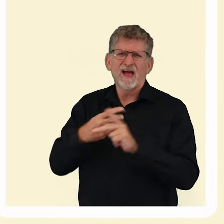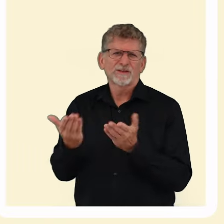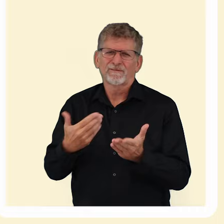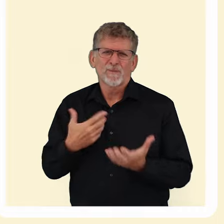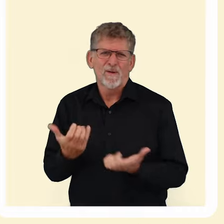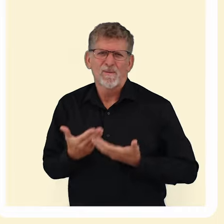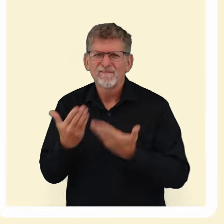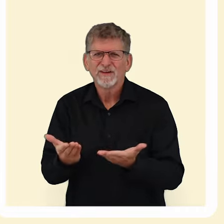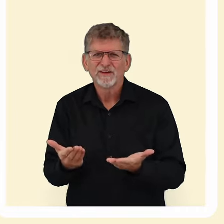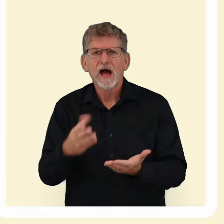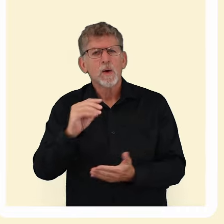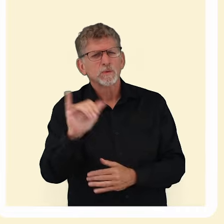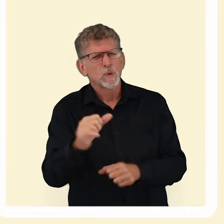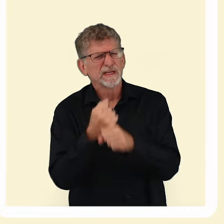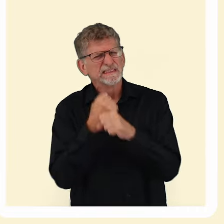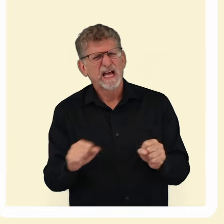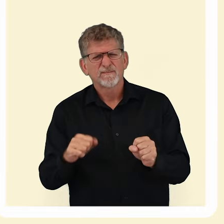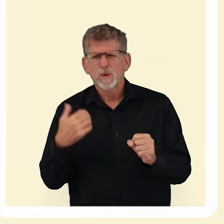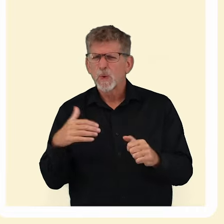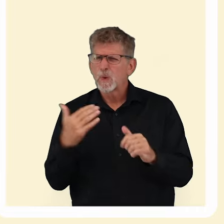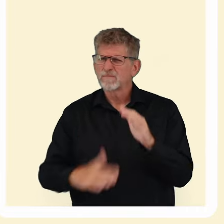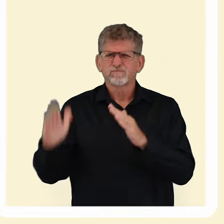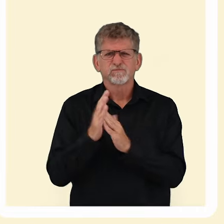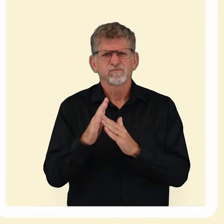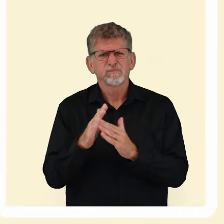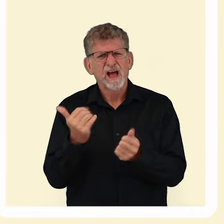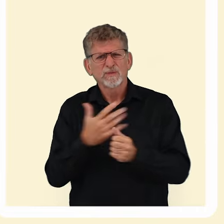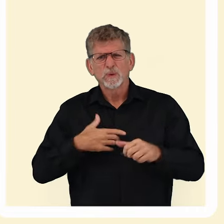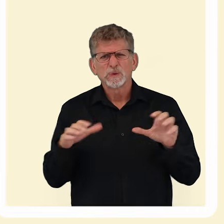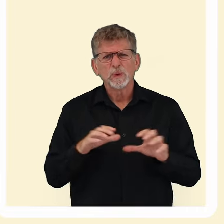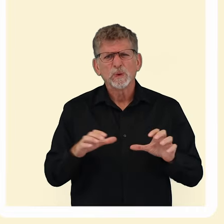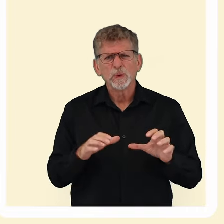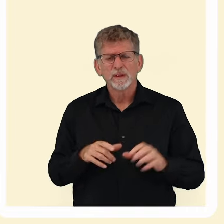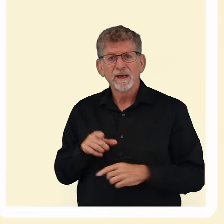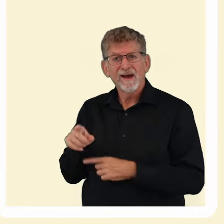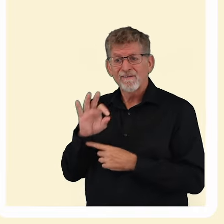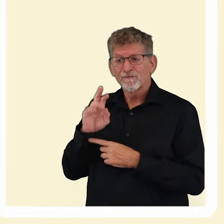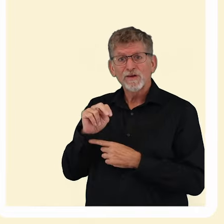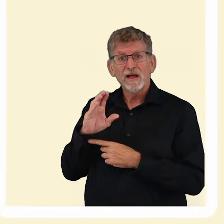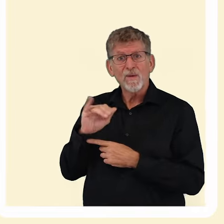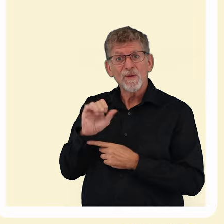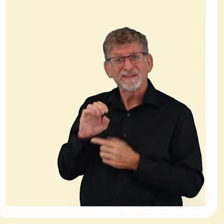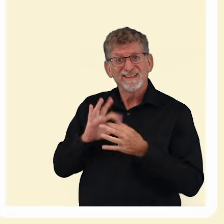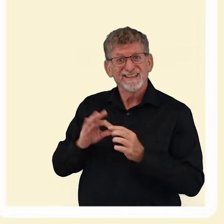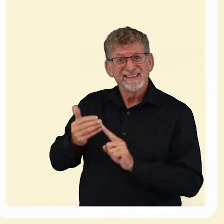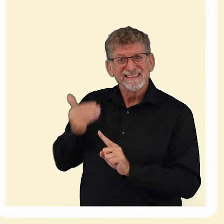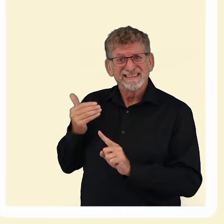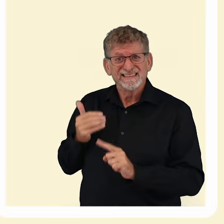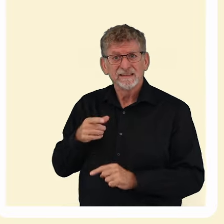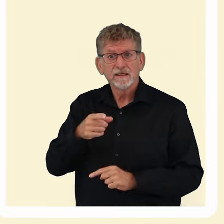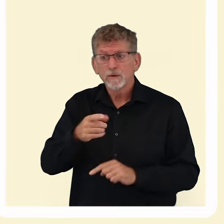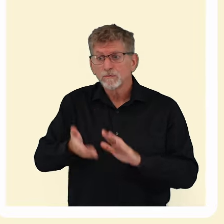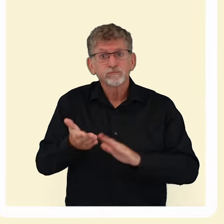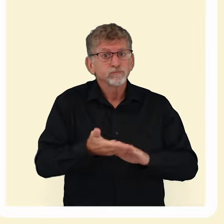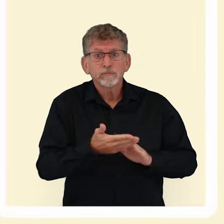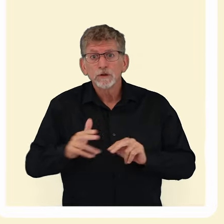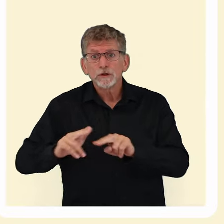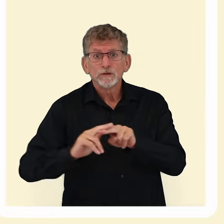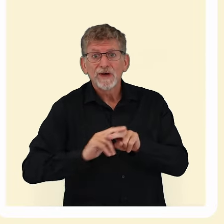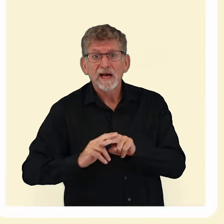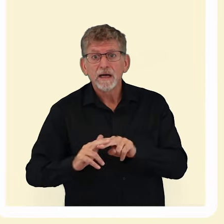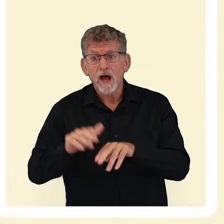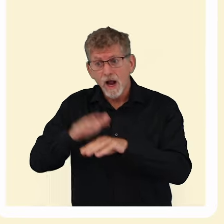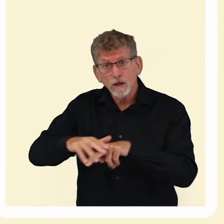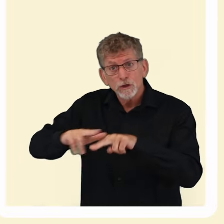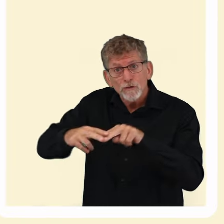that we do, as Françoise explained a little bit earlier. And when you're operating trains on tracks that have been let go, it's not the service